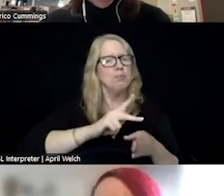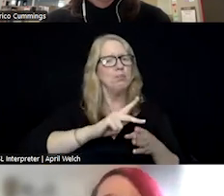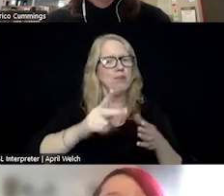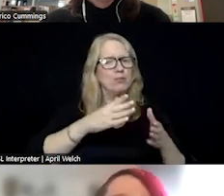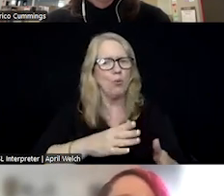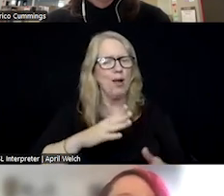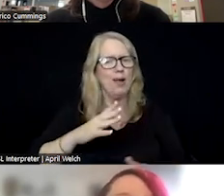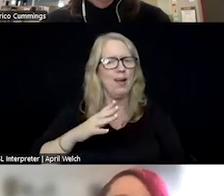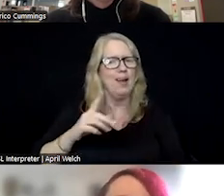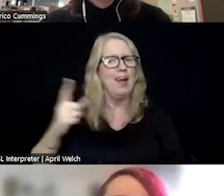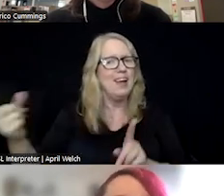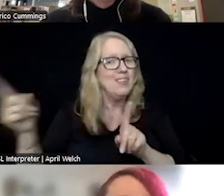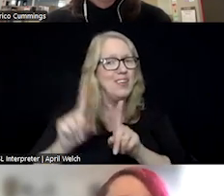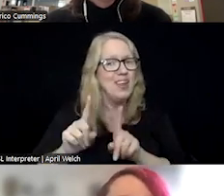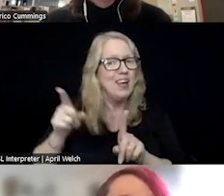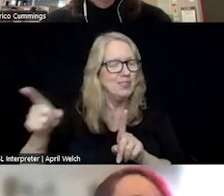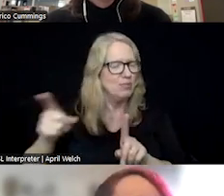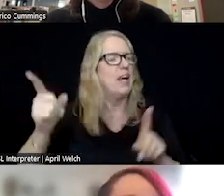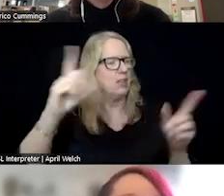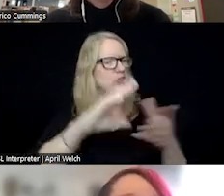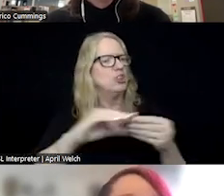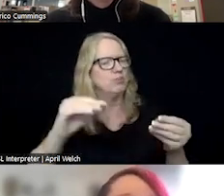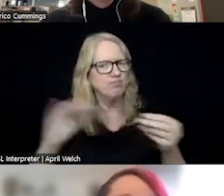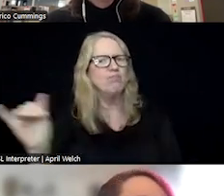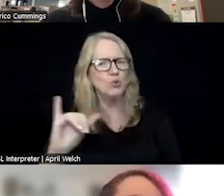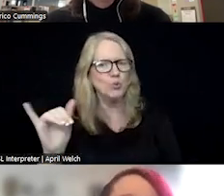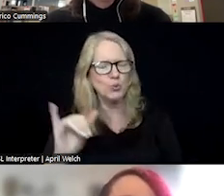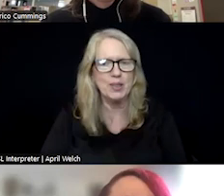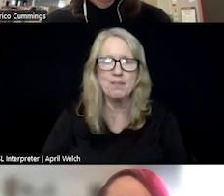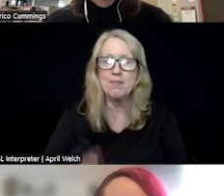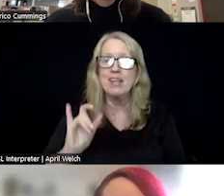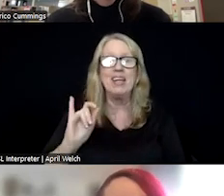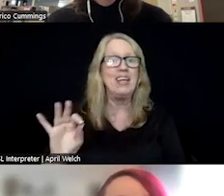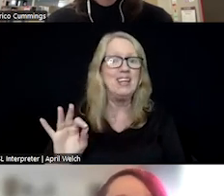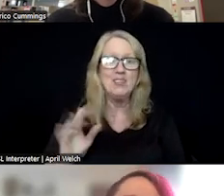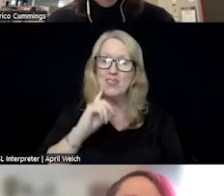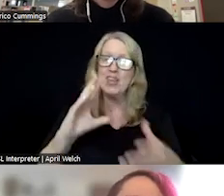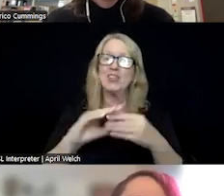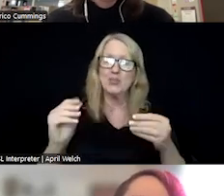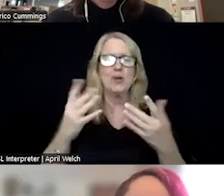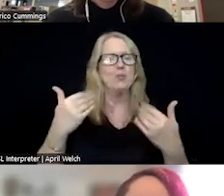then have somebody with a backup for me. So if this doesn't tell the story of how